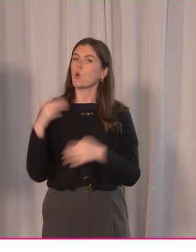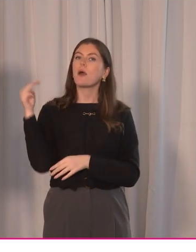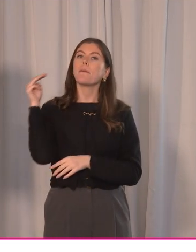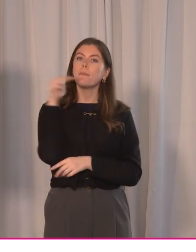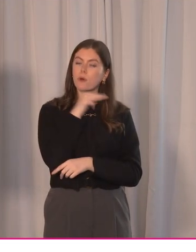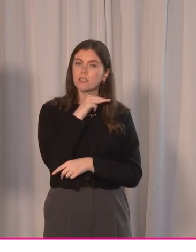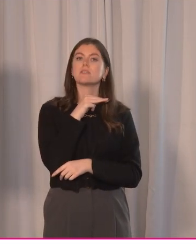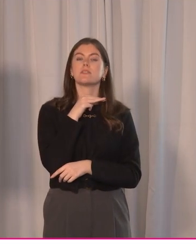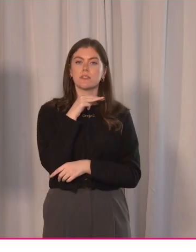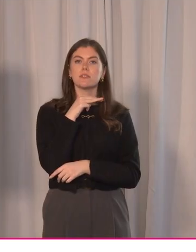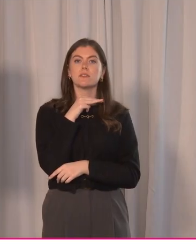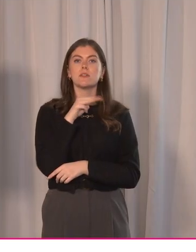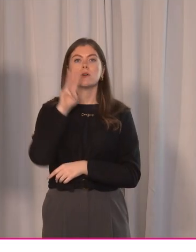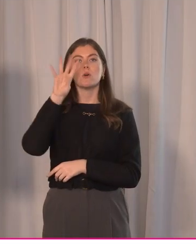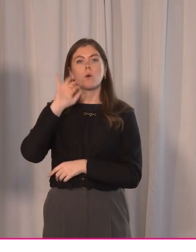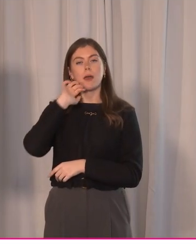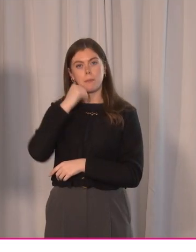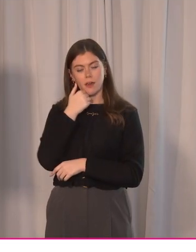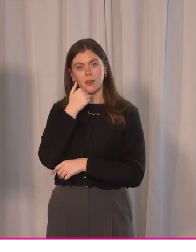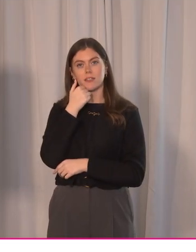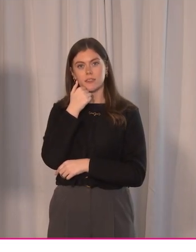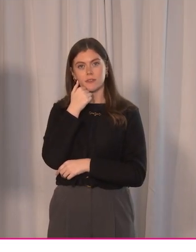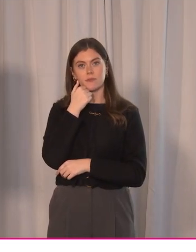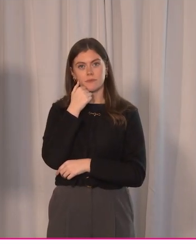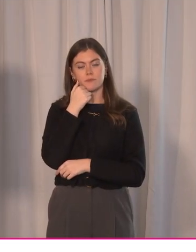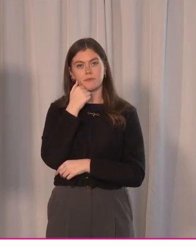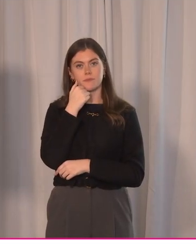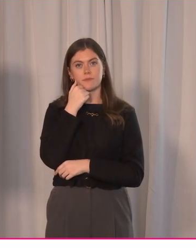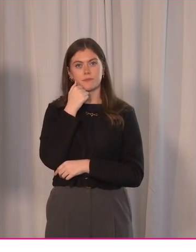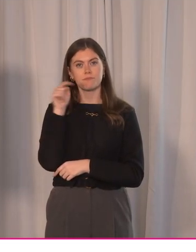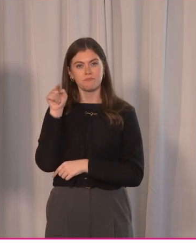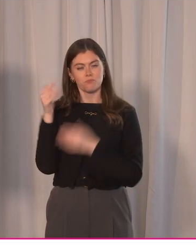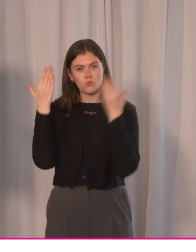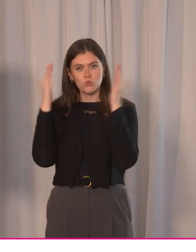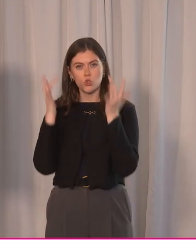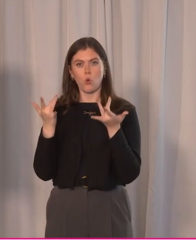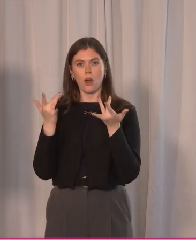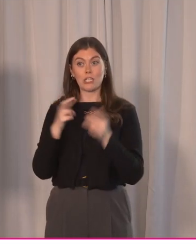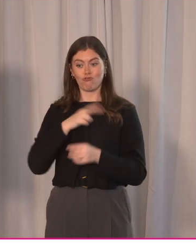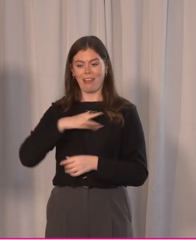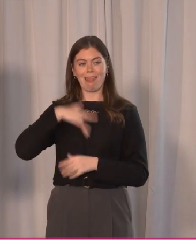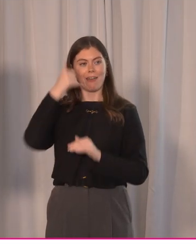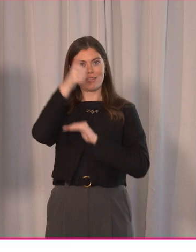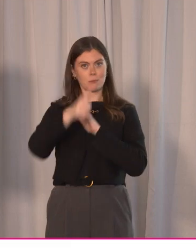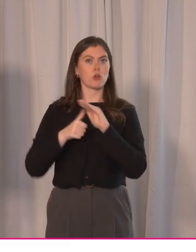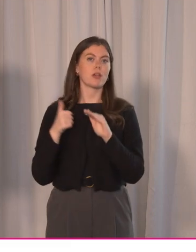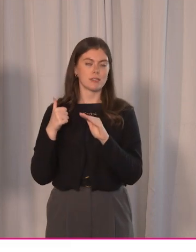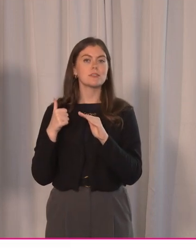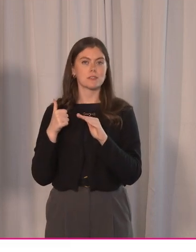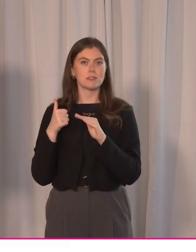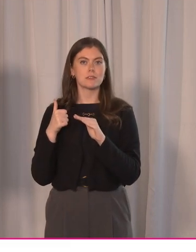important as they are lifting the veil, highlighting the real-life experiences